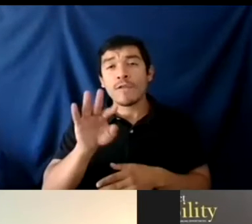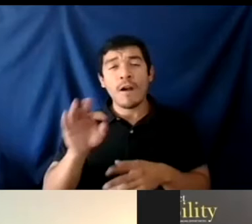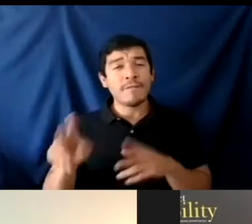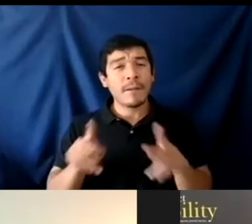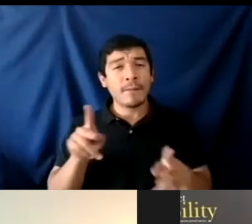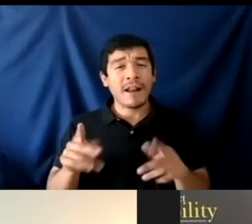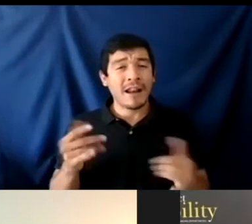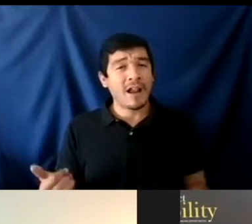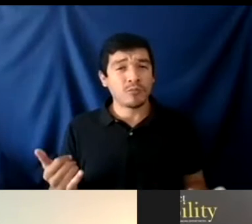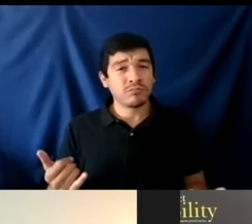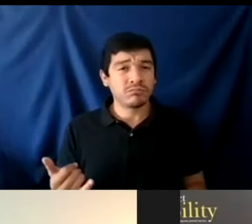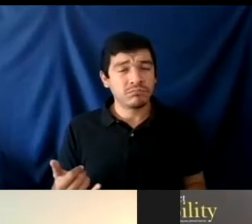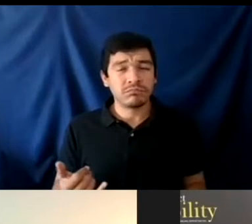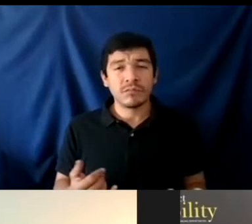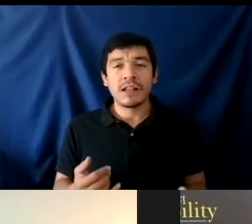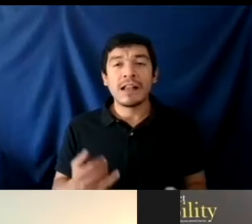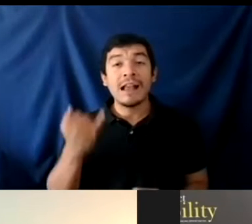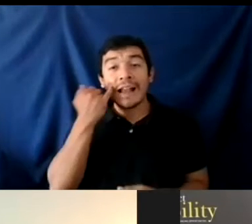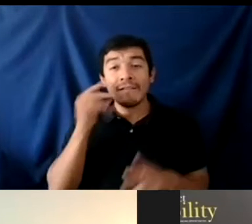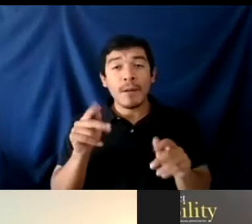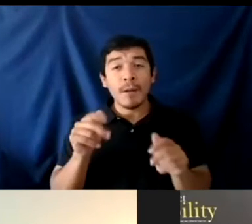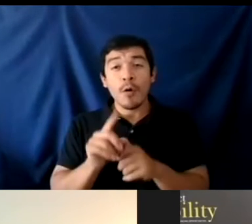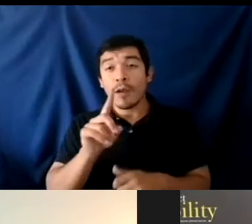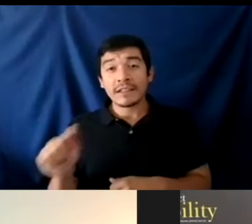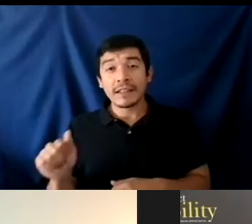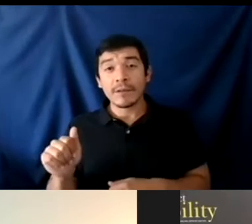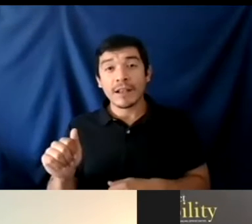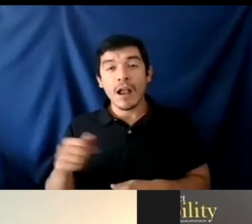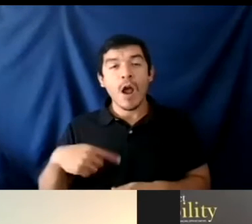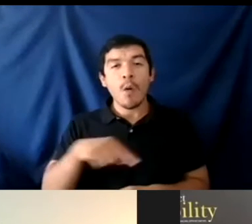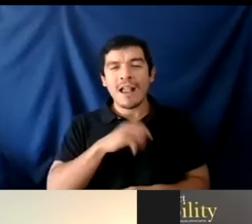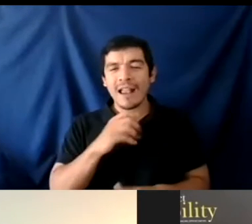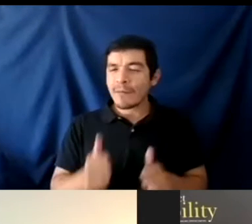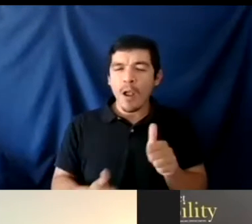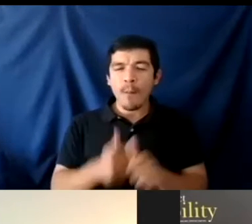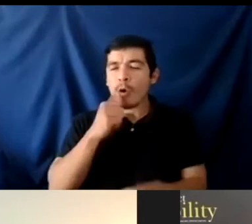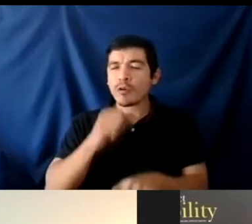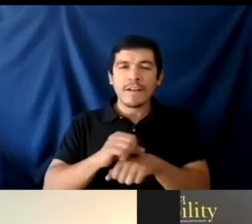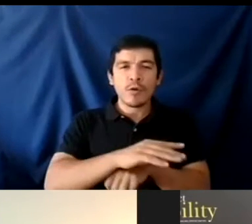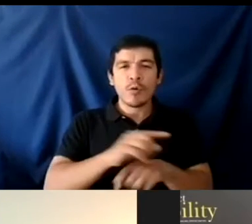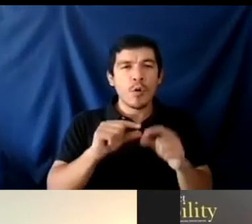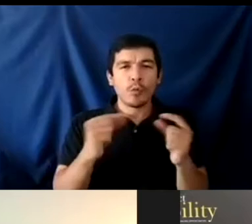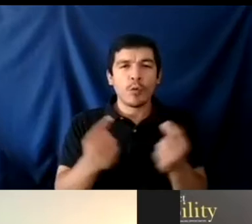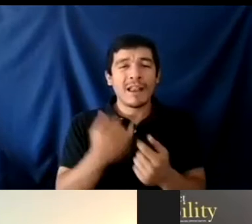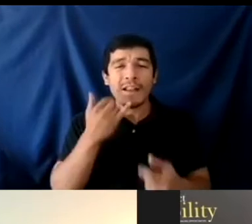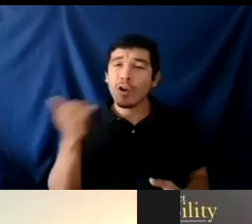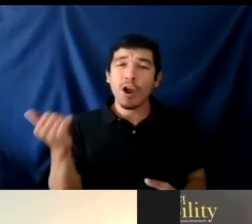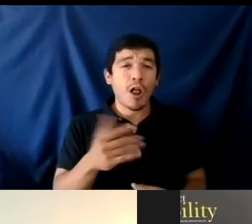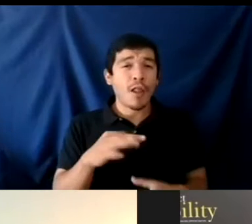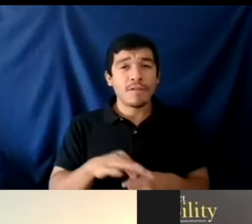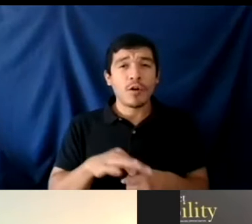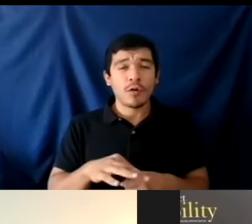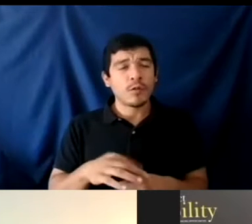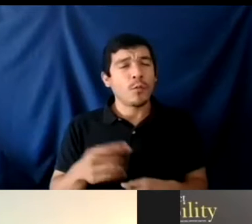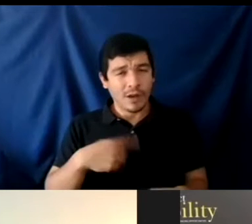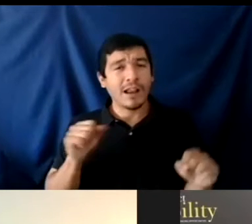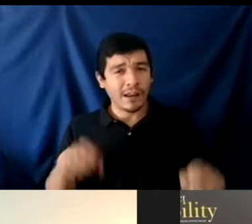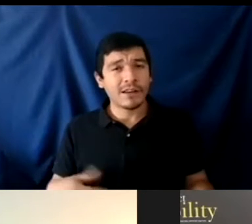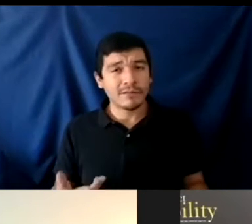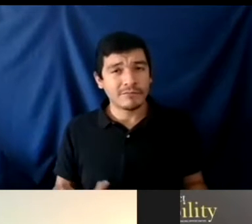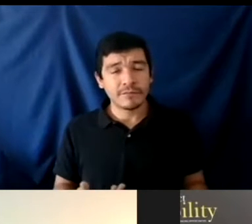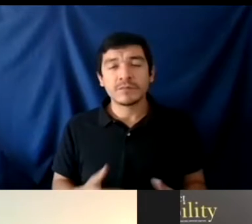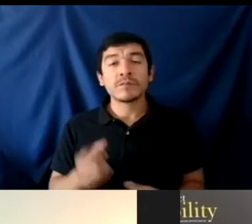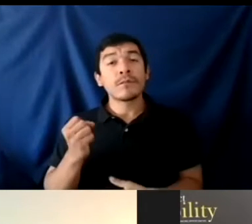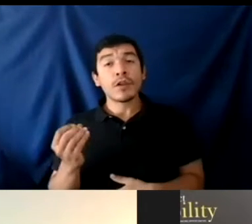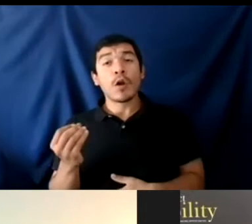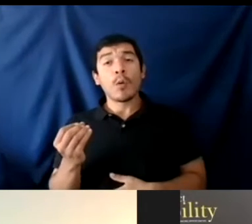now. If the people with disabilities, we could be one of the most influential groups when it comes to elections.